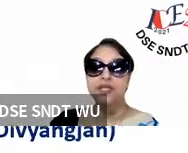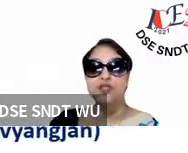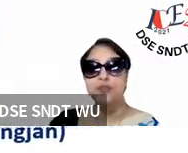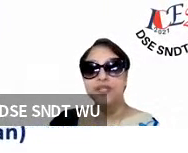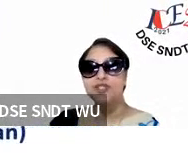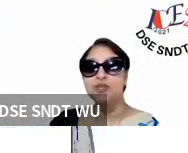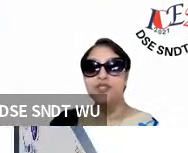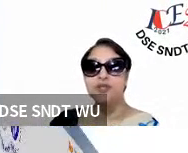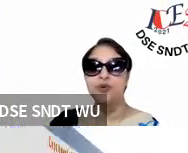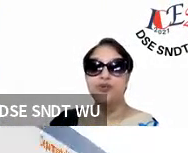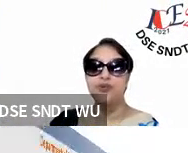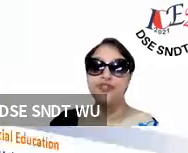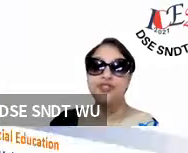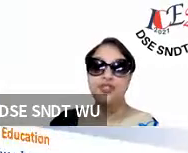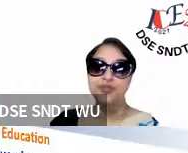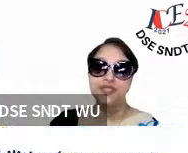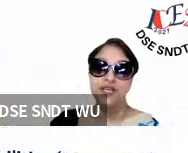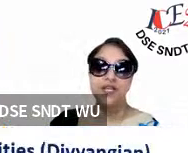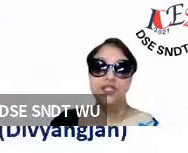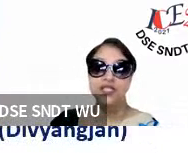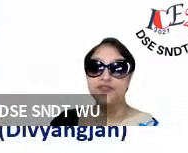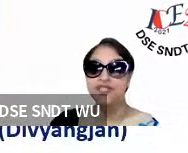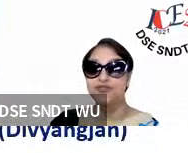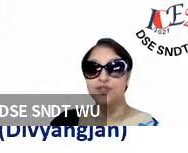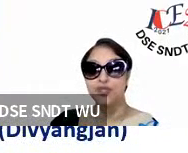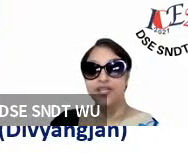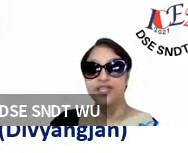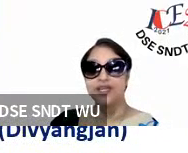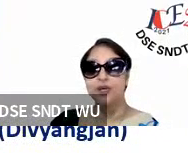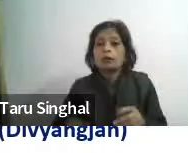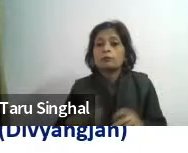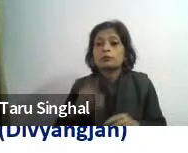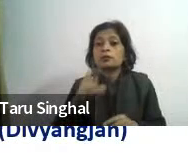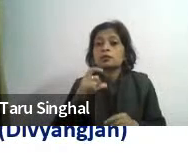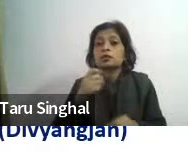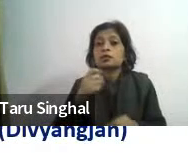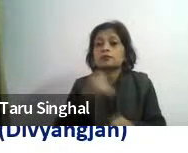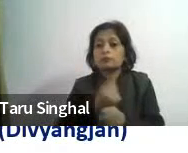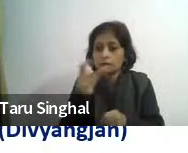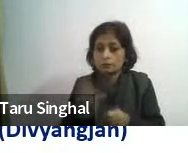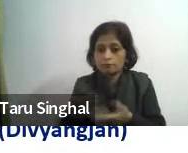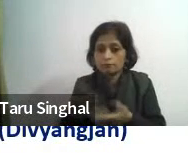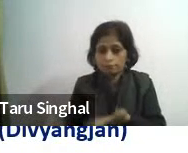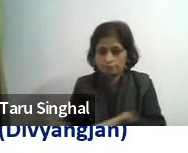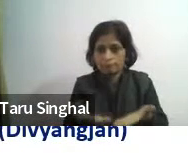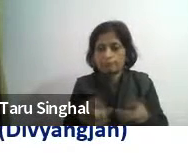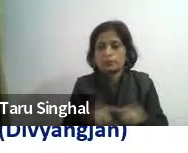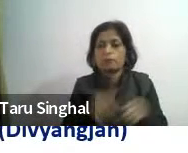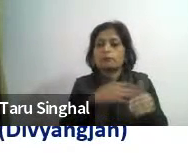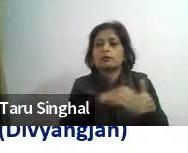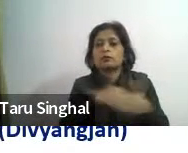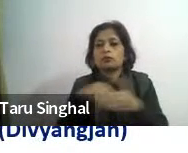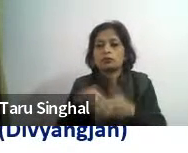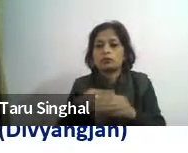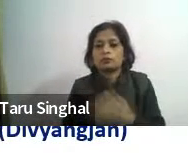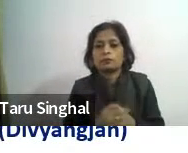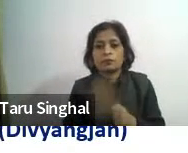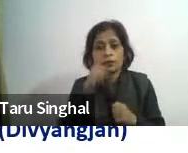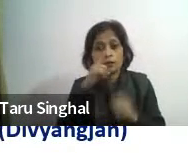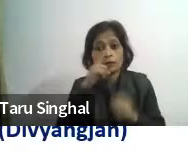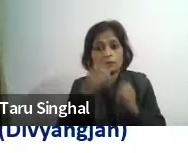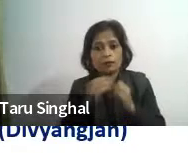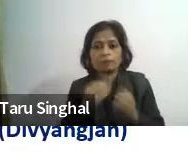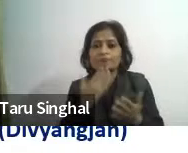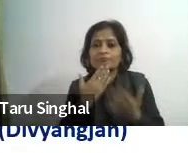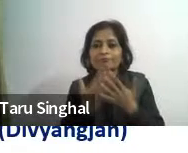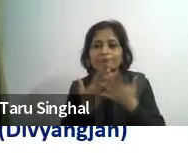Member, to please do us the honor of introducing our chief guest for today. Over to you, ma'am. Thank you so much, Betty.